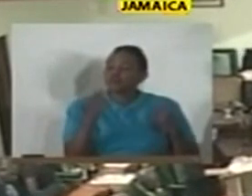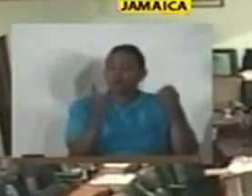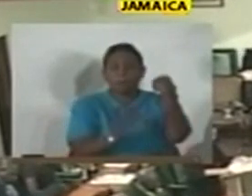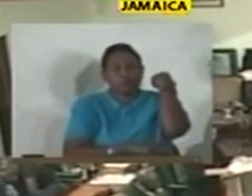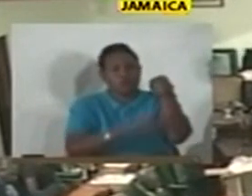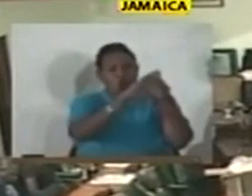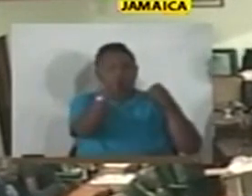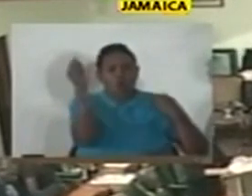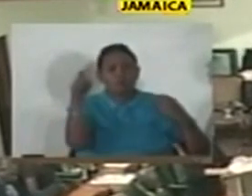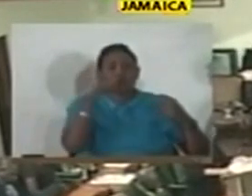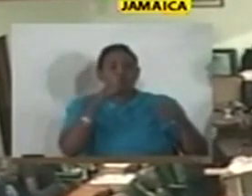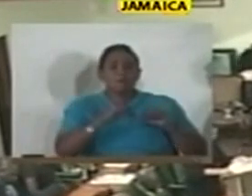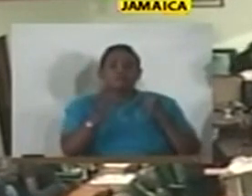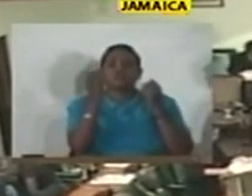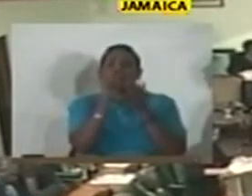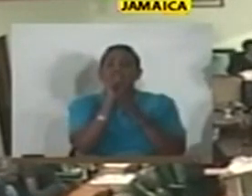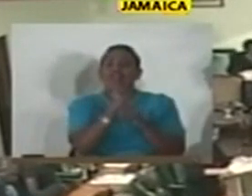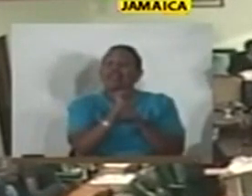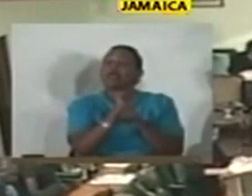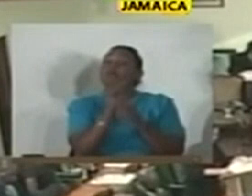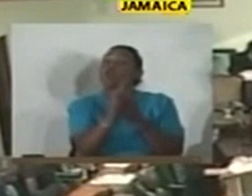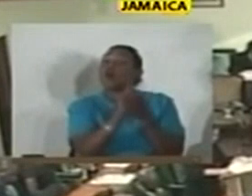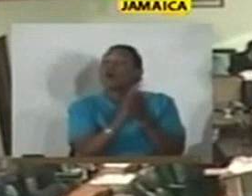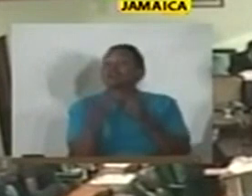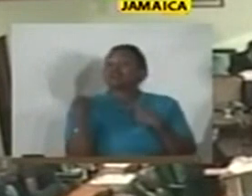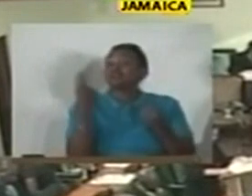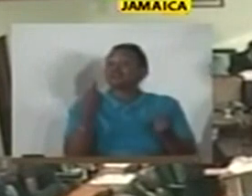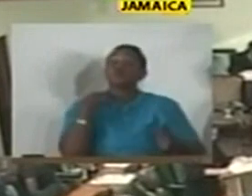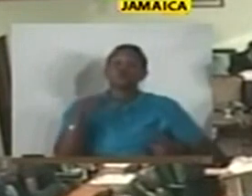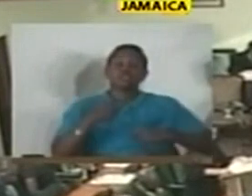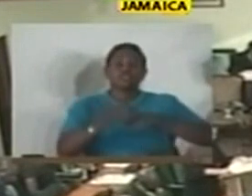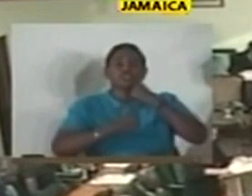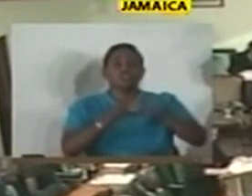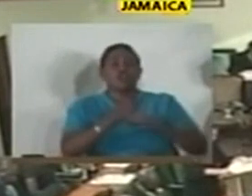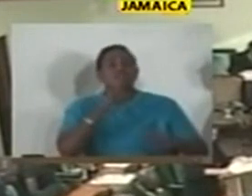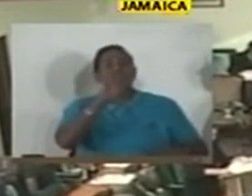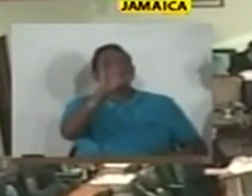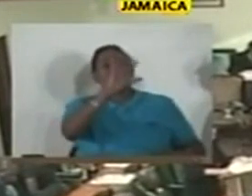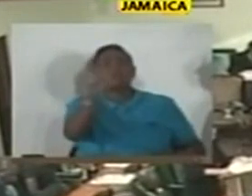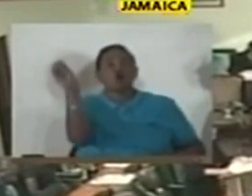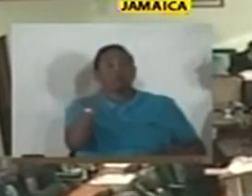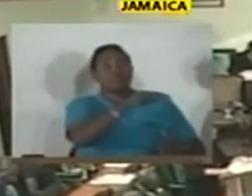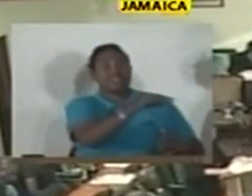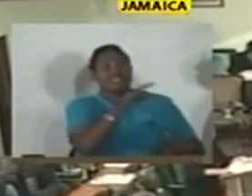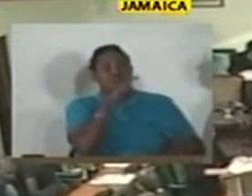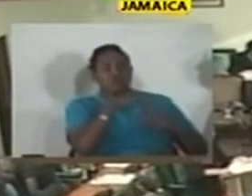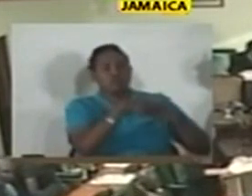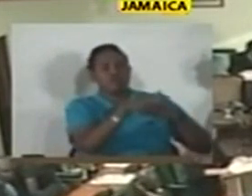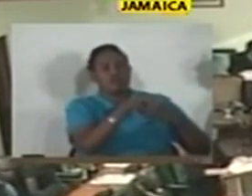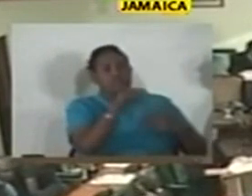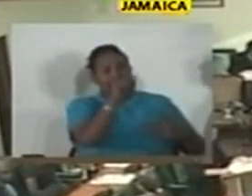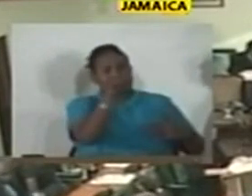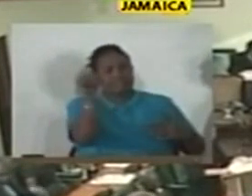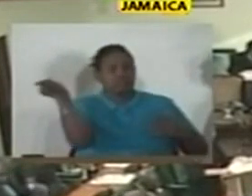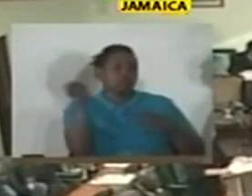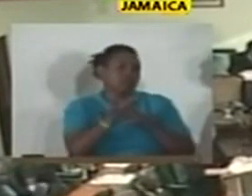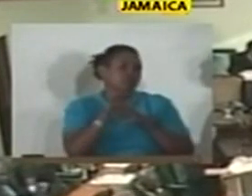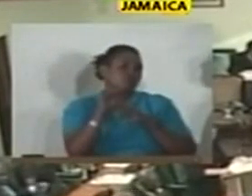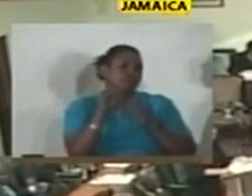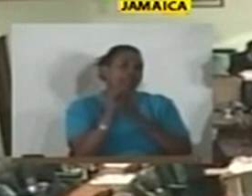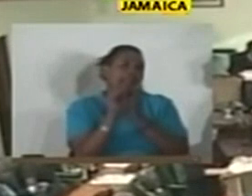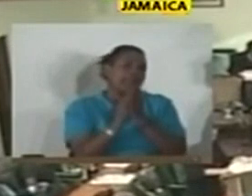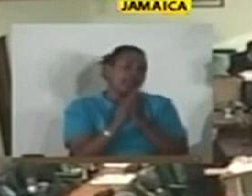companies which are in breach of the labor laws. Since June of this year, 5 companies have been referred to the ministry's legal division